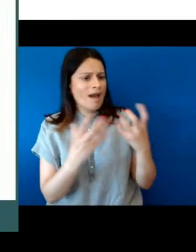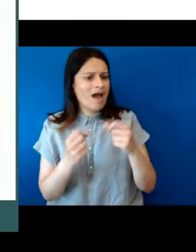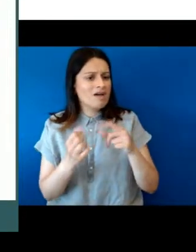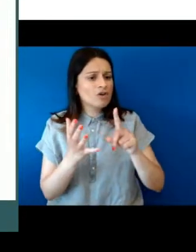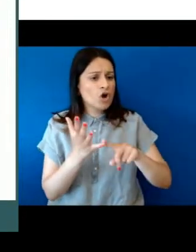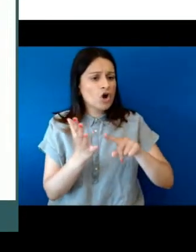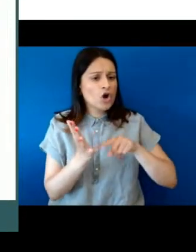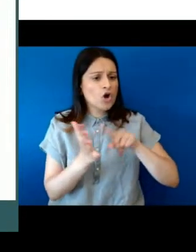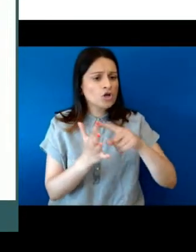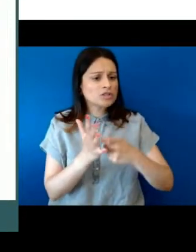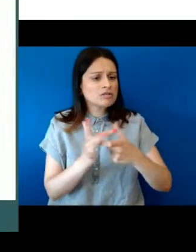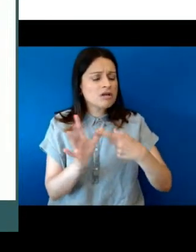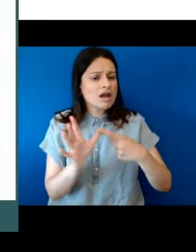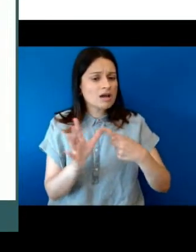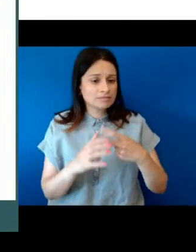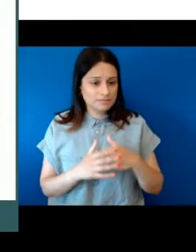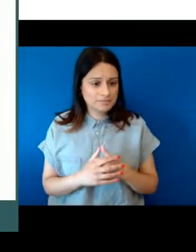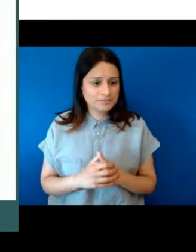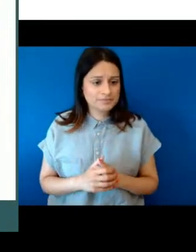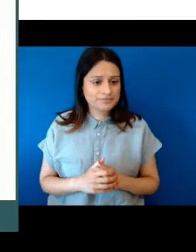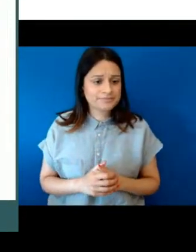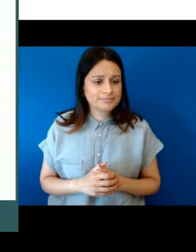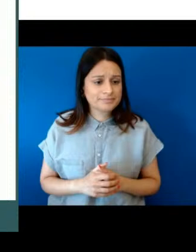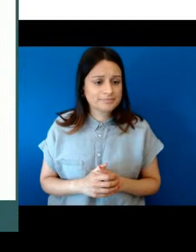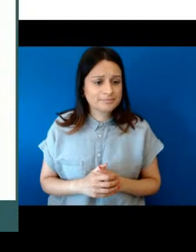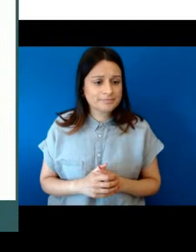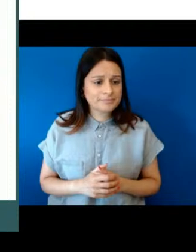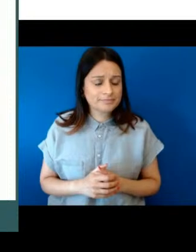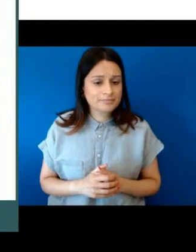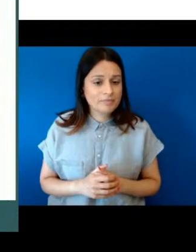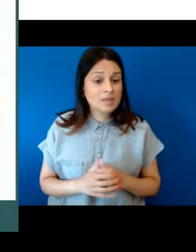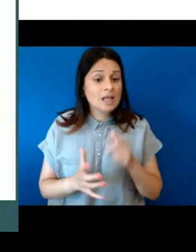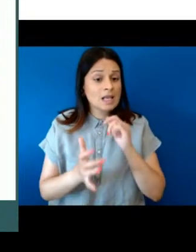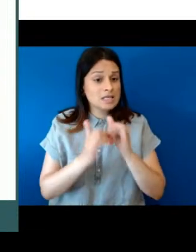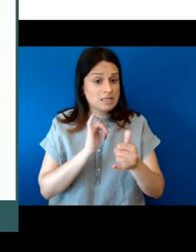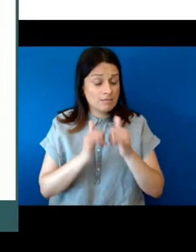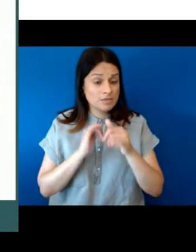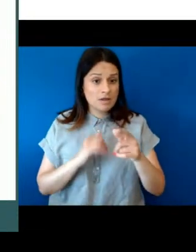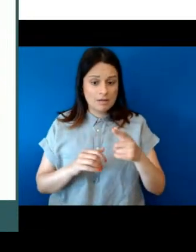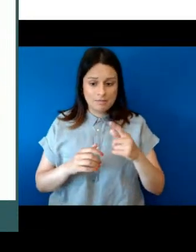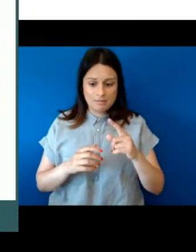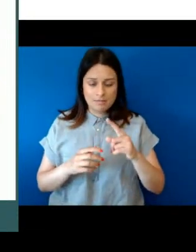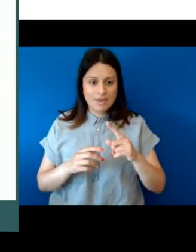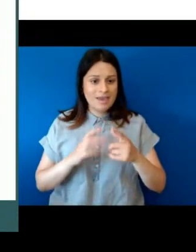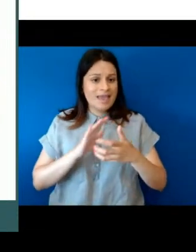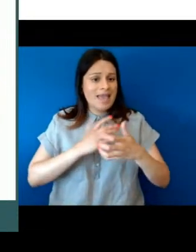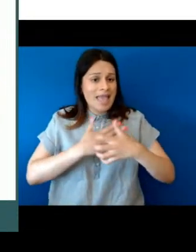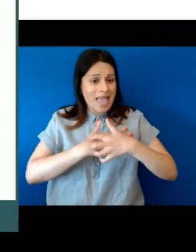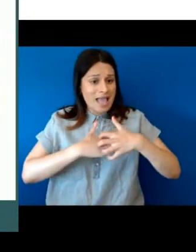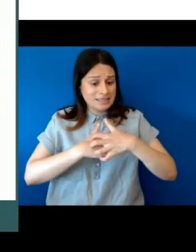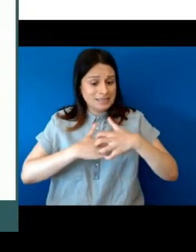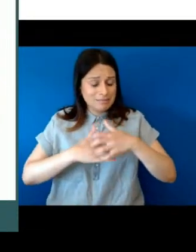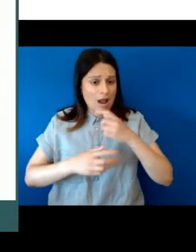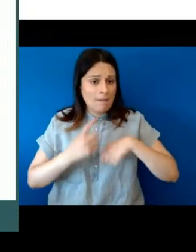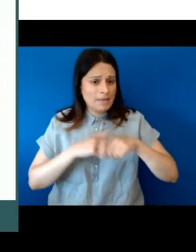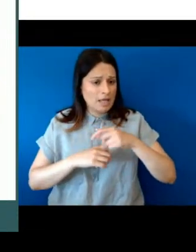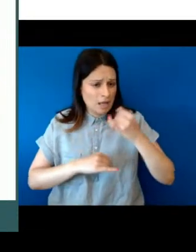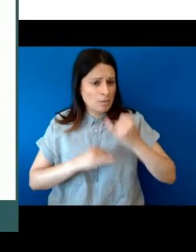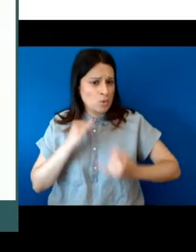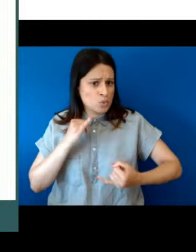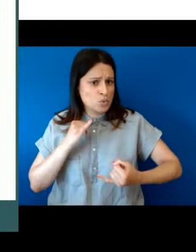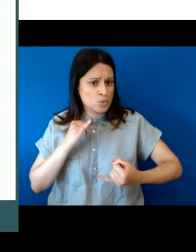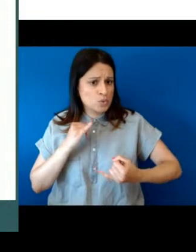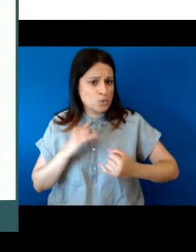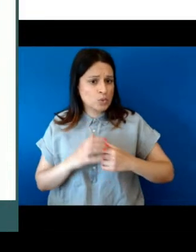sometimes it can exacerbate their eczema as well. And some people say that